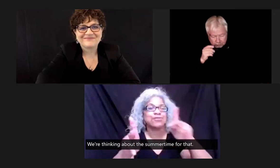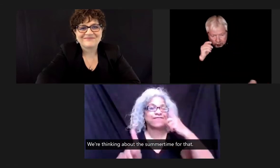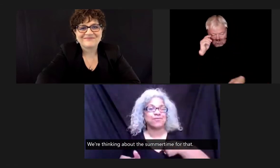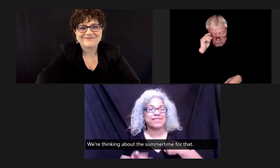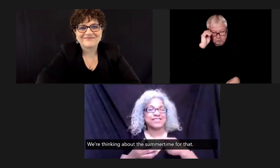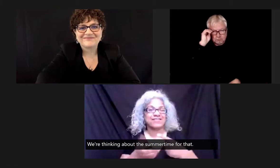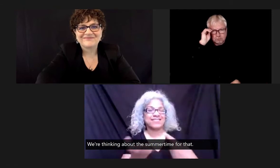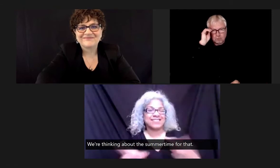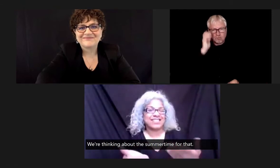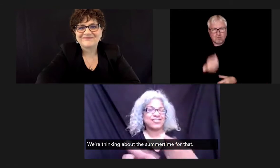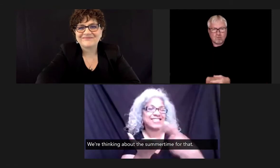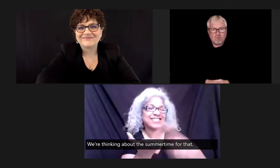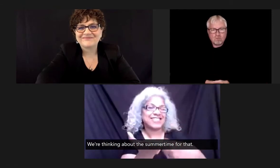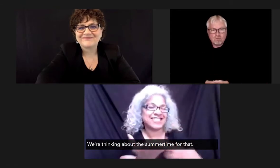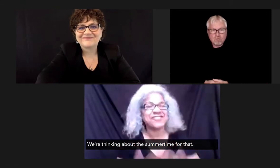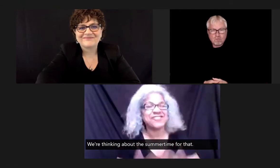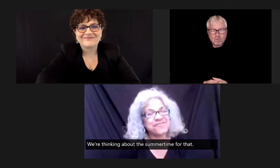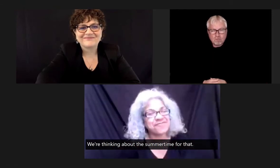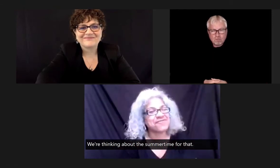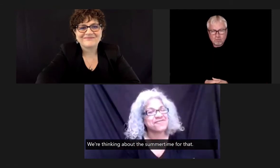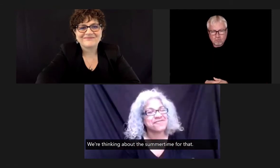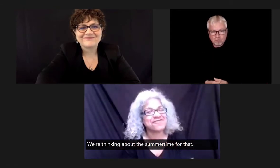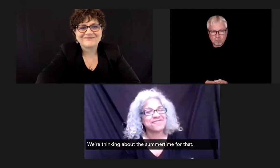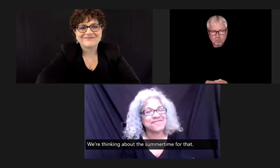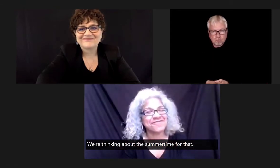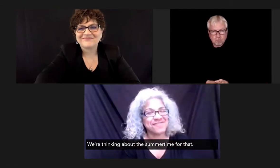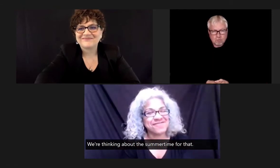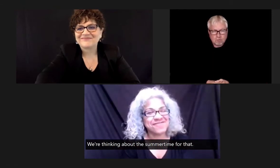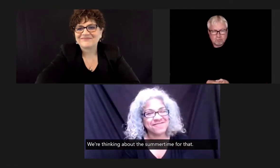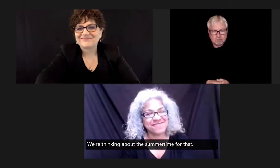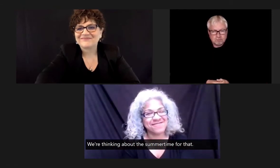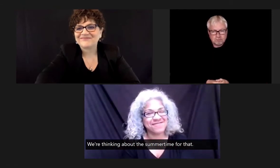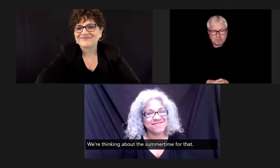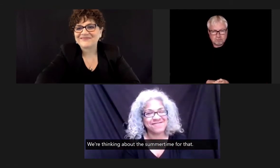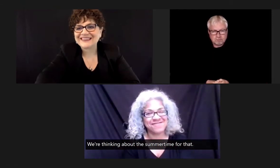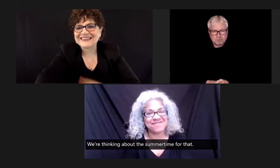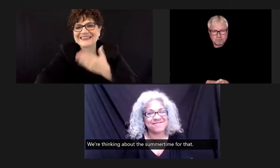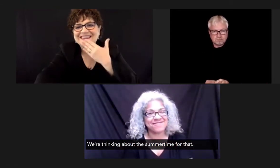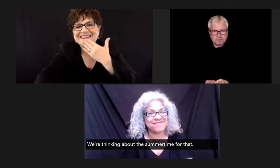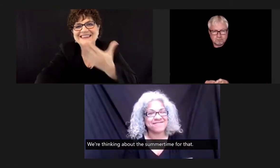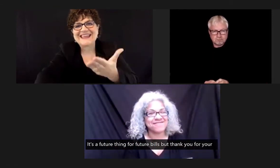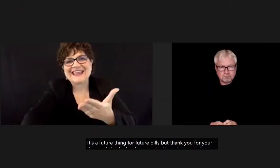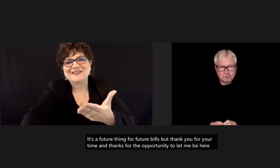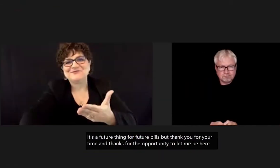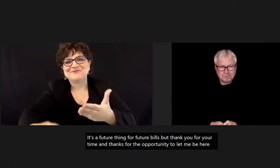but thank you for your time, and thanks for the opportunity to let me be here and have this discussion.